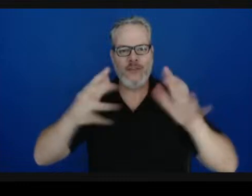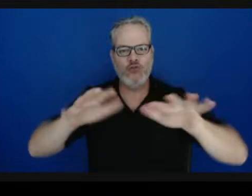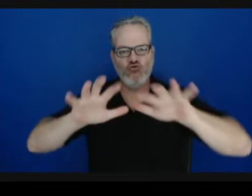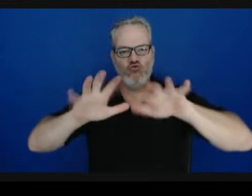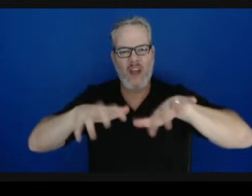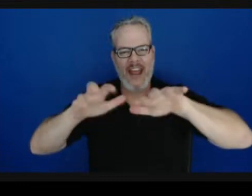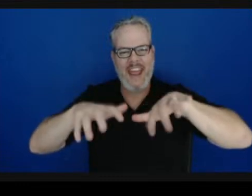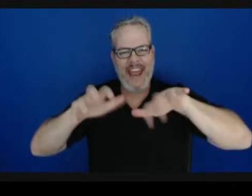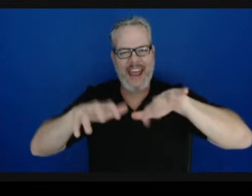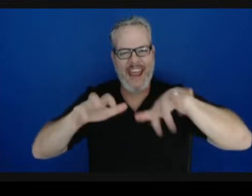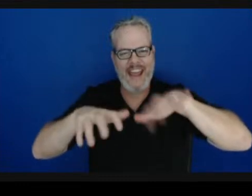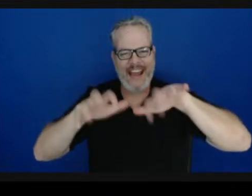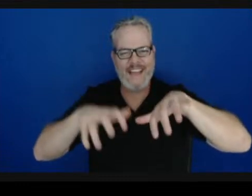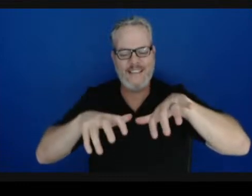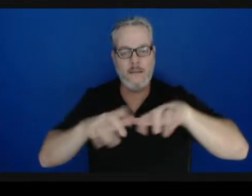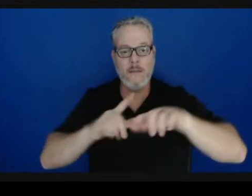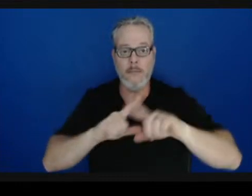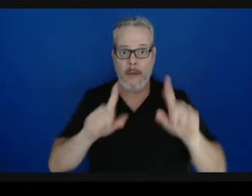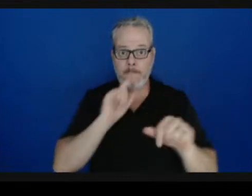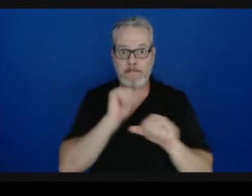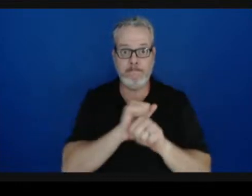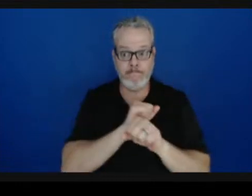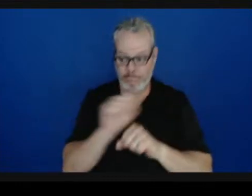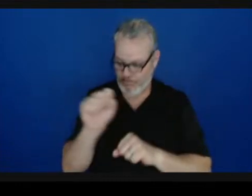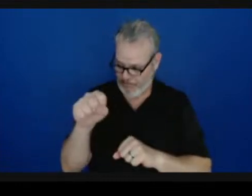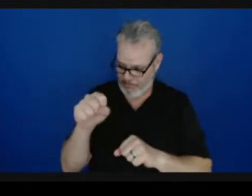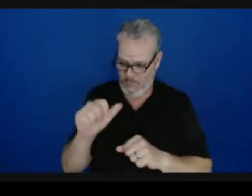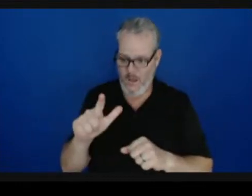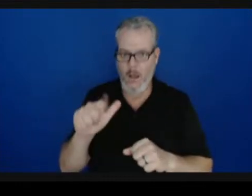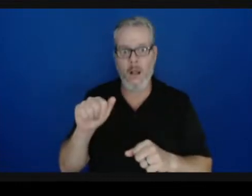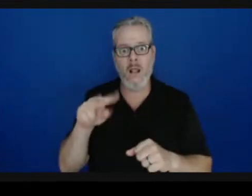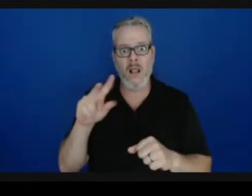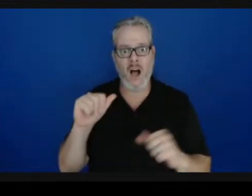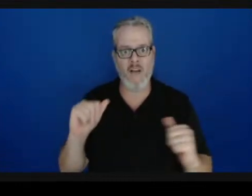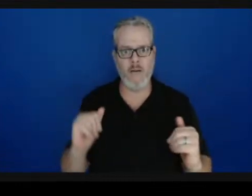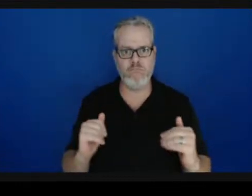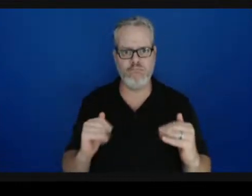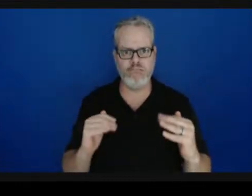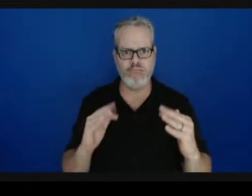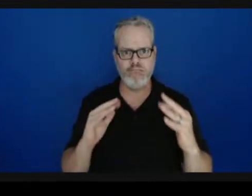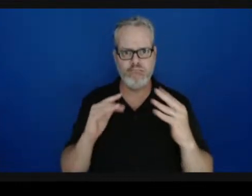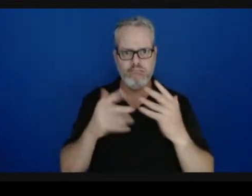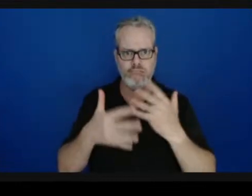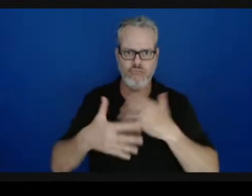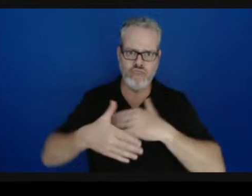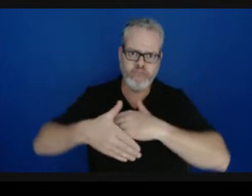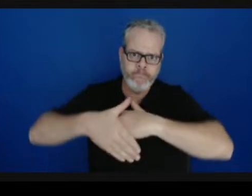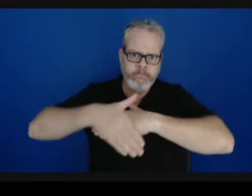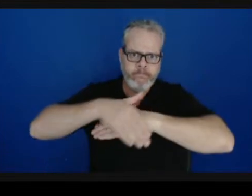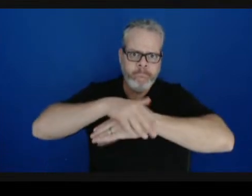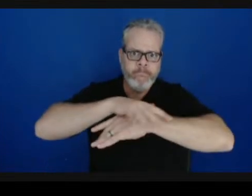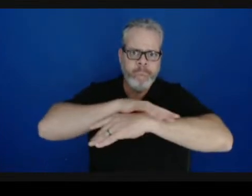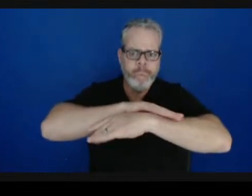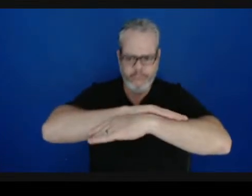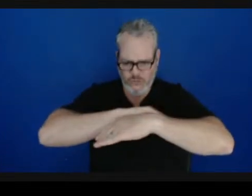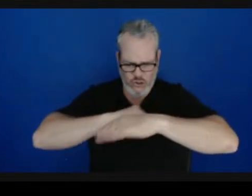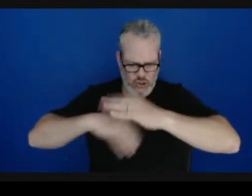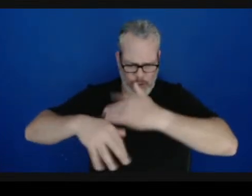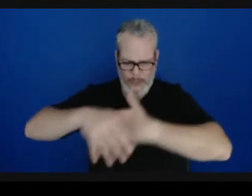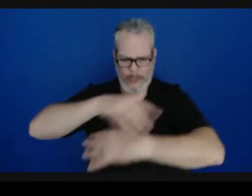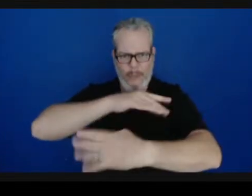it's the lava covering them, and then the lava retaining heat for some time to prevent things from germinating as